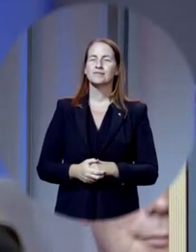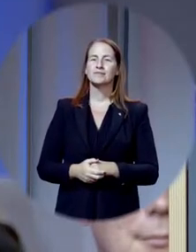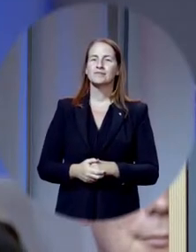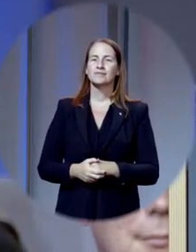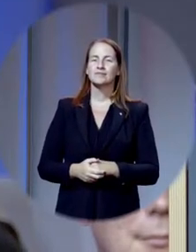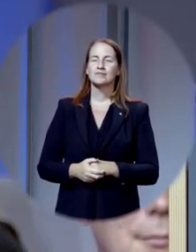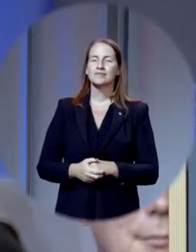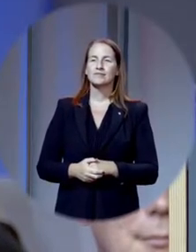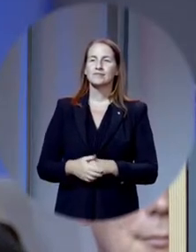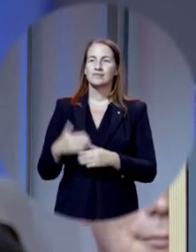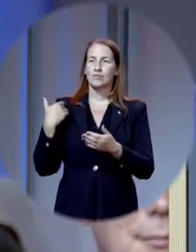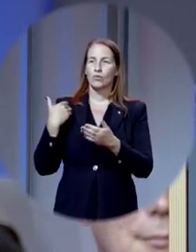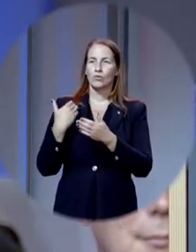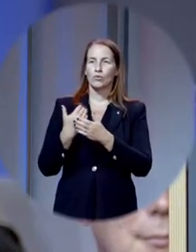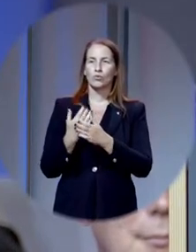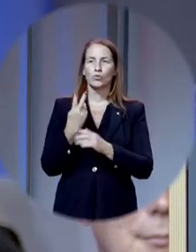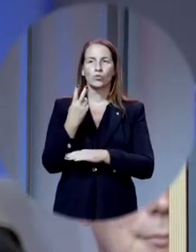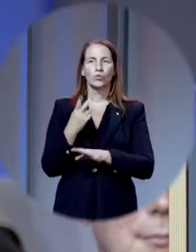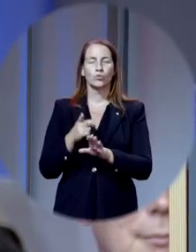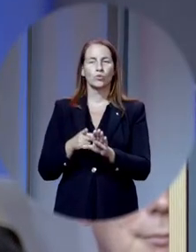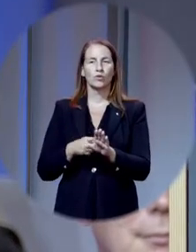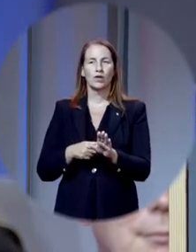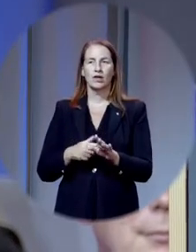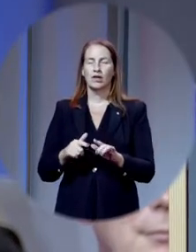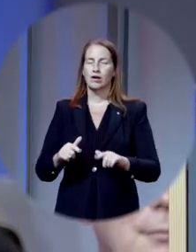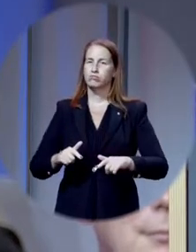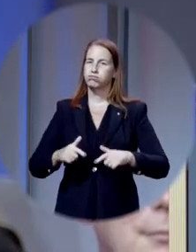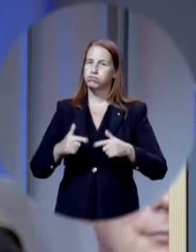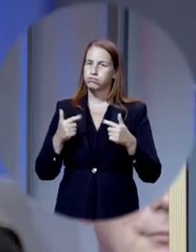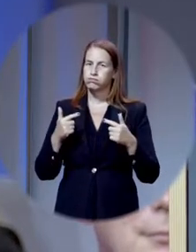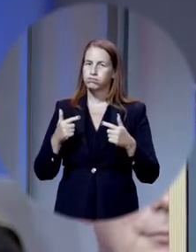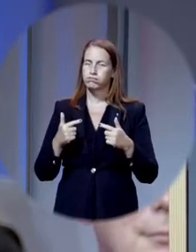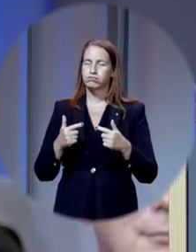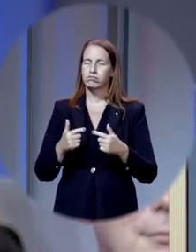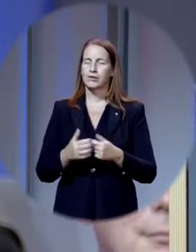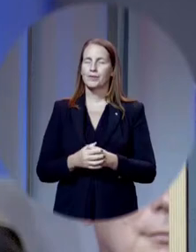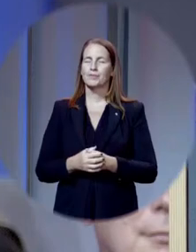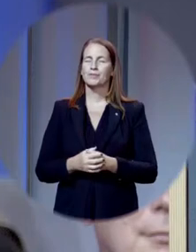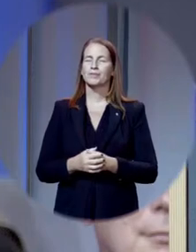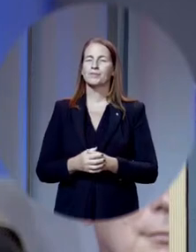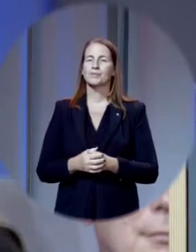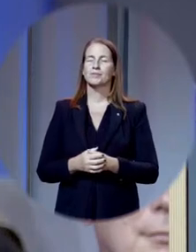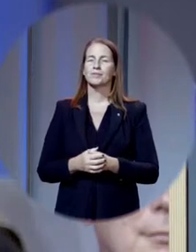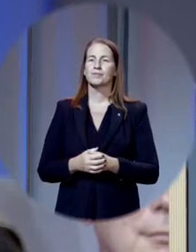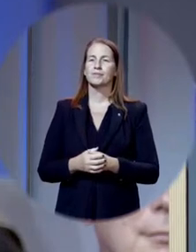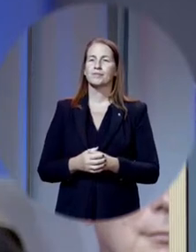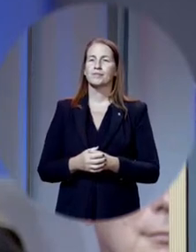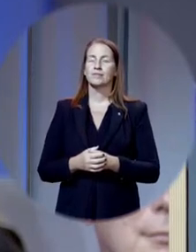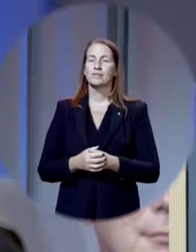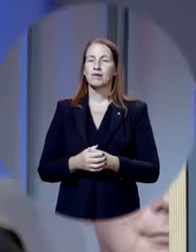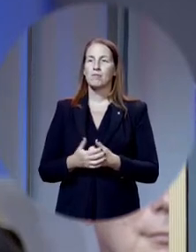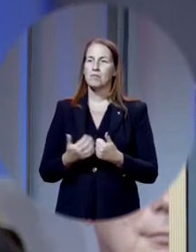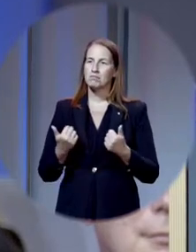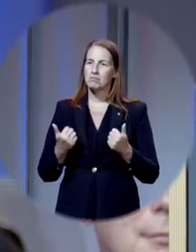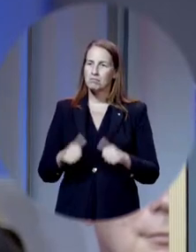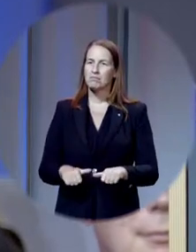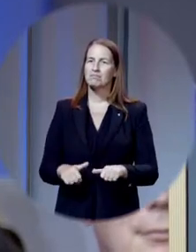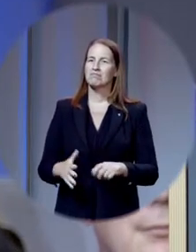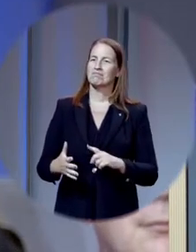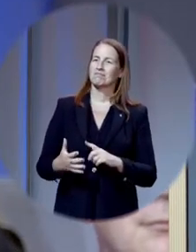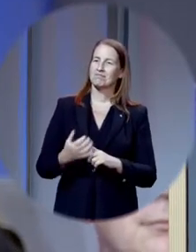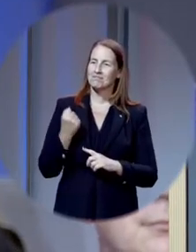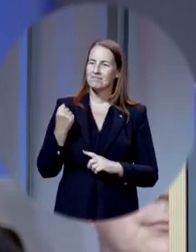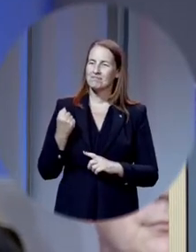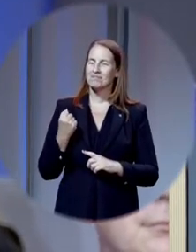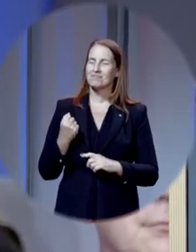Now, given the last 2 years, it's been a really challenging journey. But you've made it. You're here.